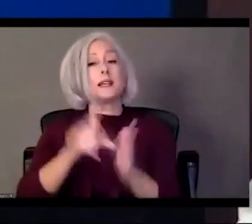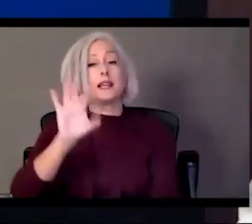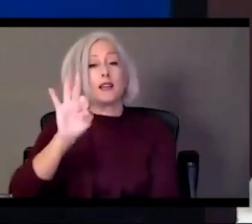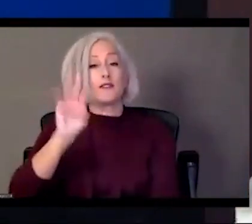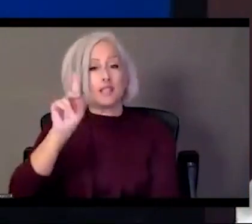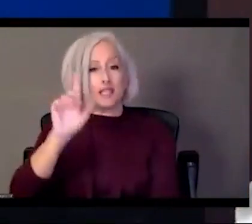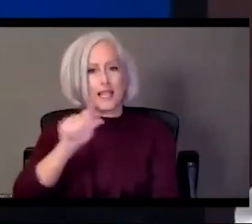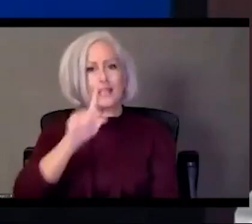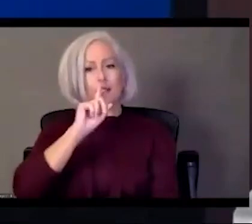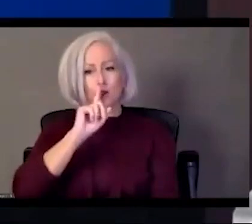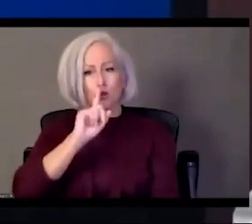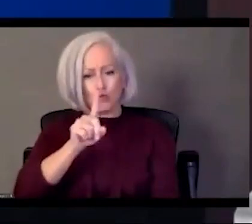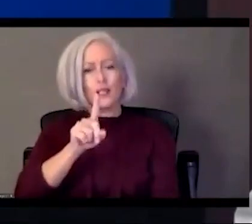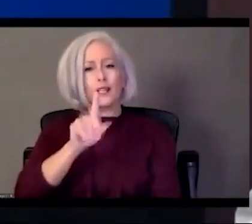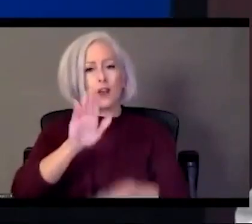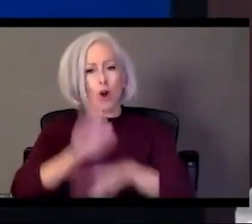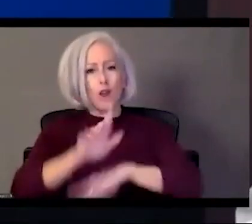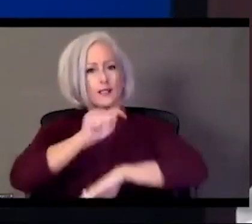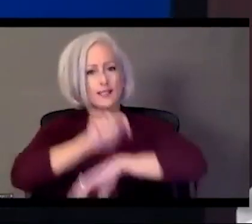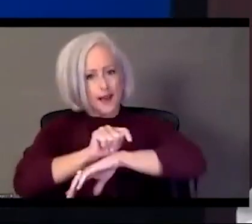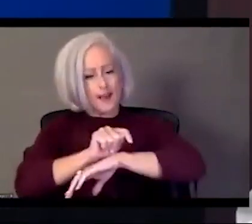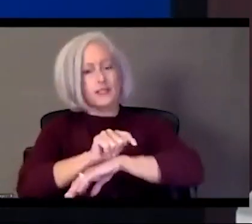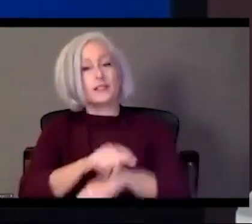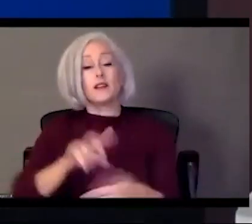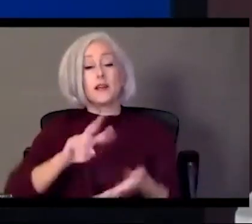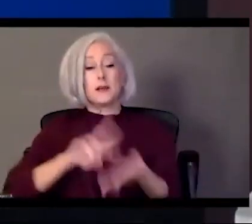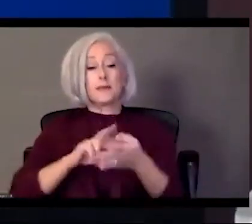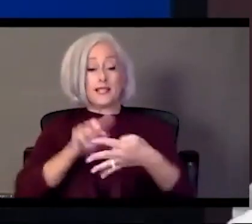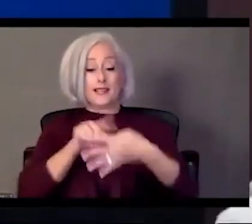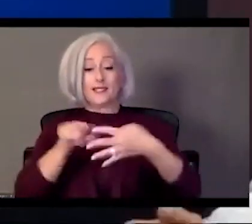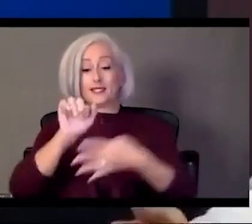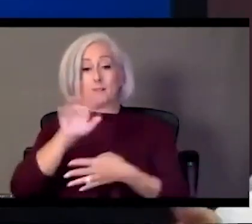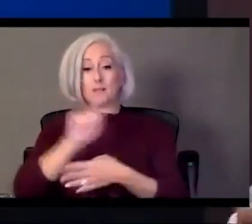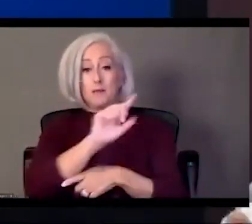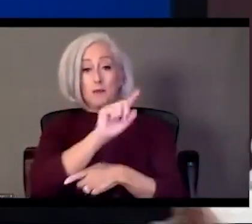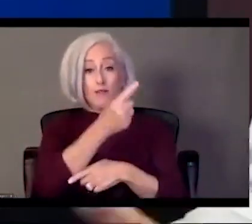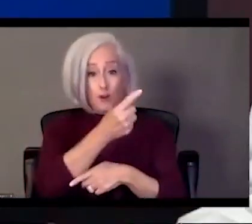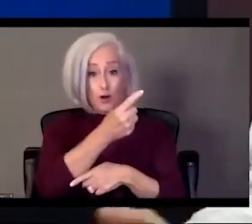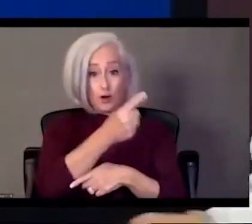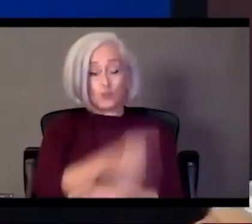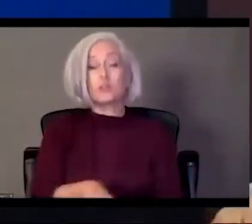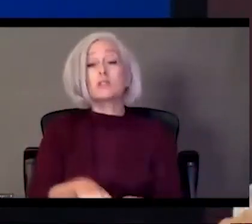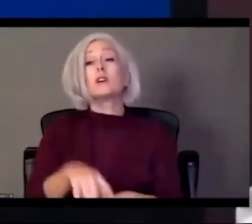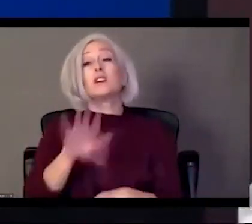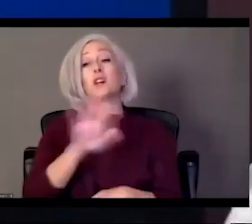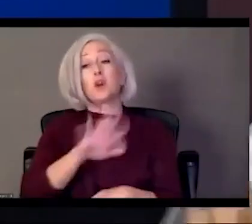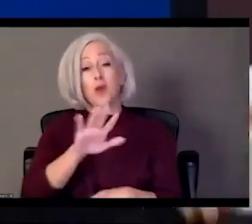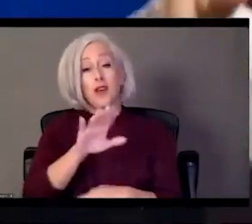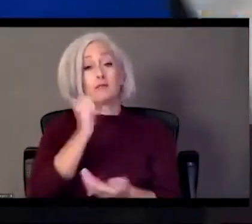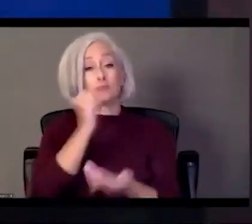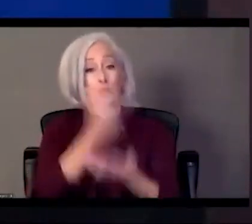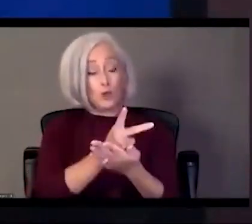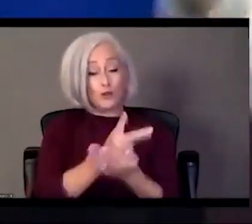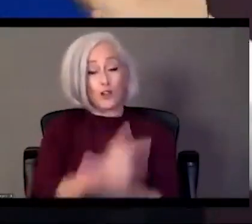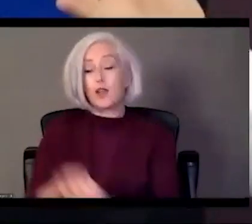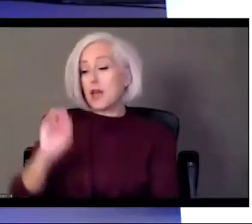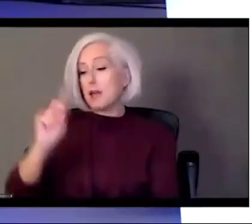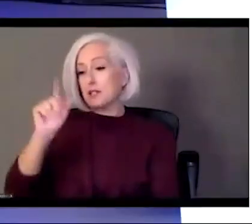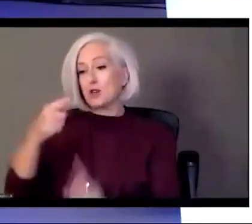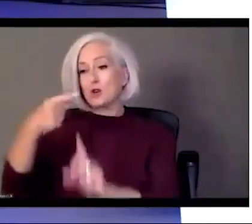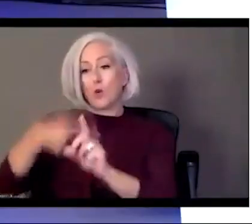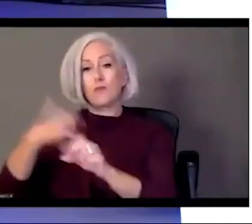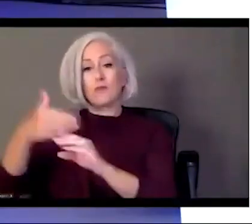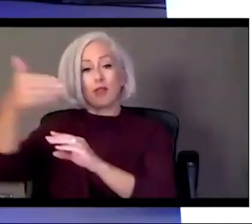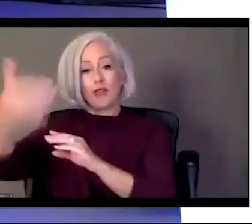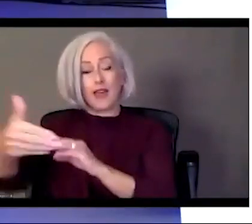it looks like Pfizer is going to be around September 1st. I'm going to expect Moderna is going to be about a month behind because the FDA said show us some more data. Dr. McGuirk, you've